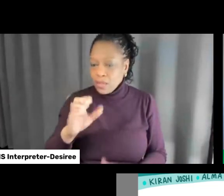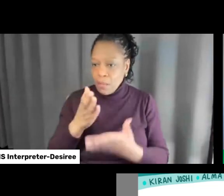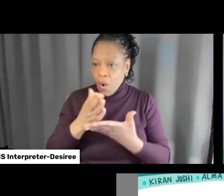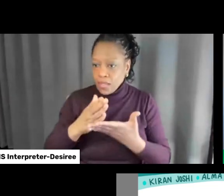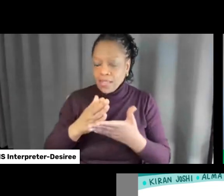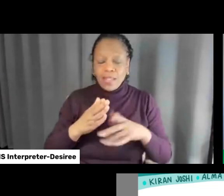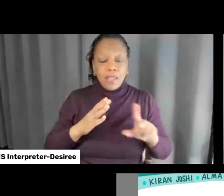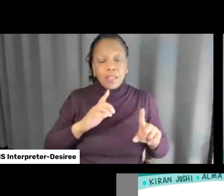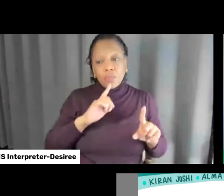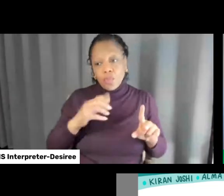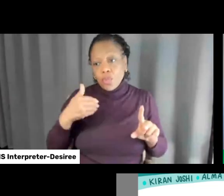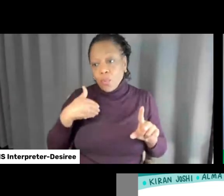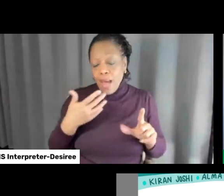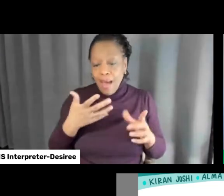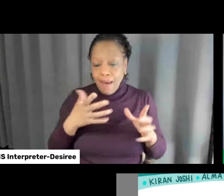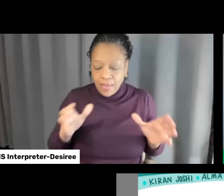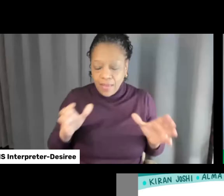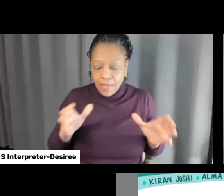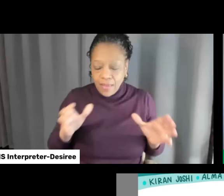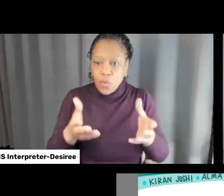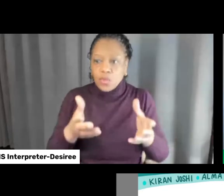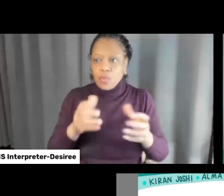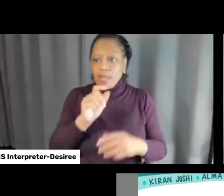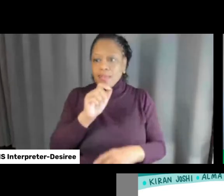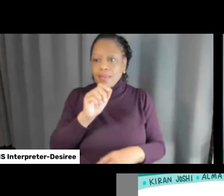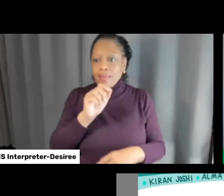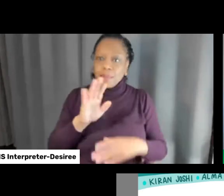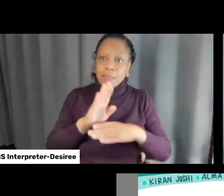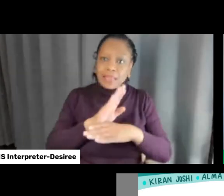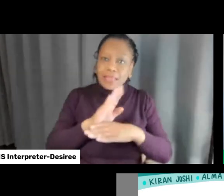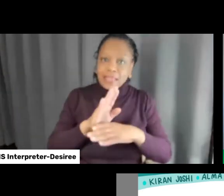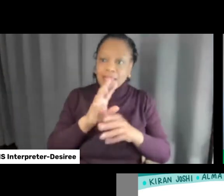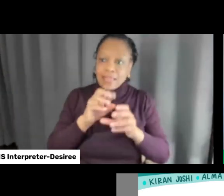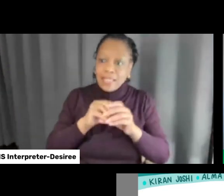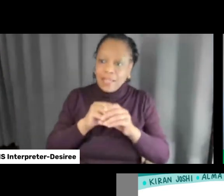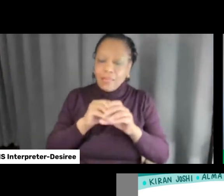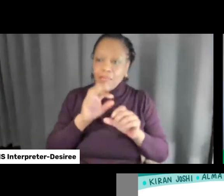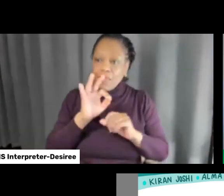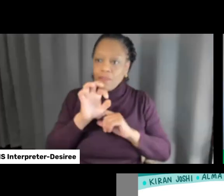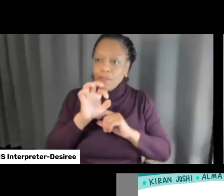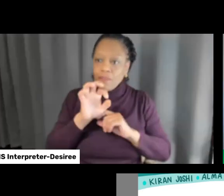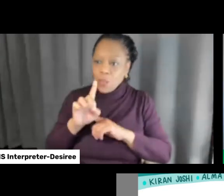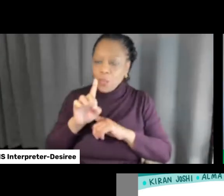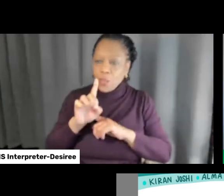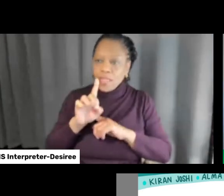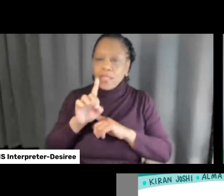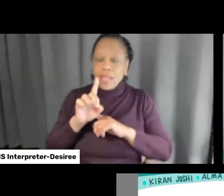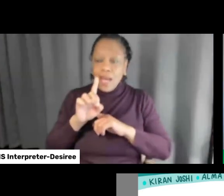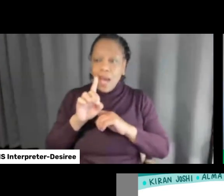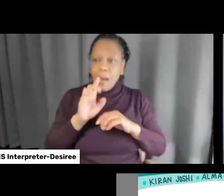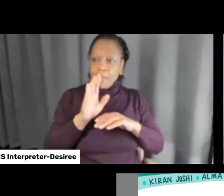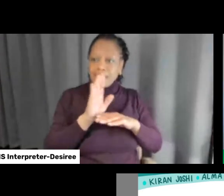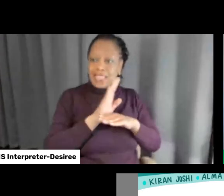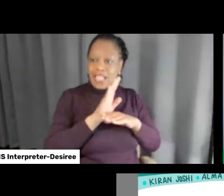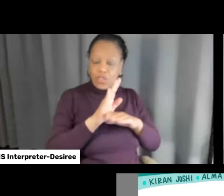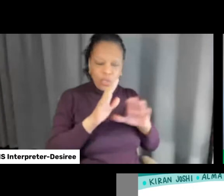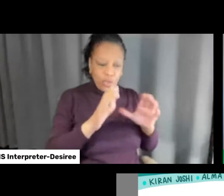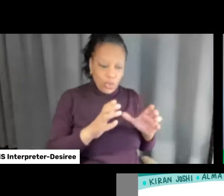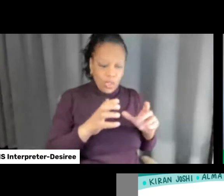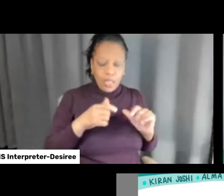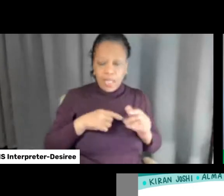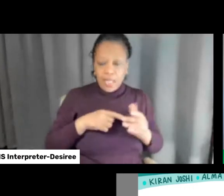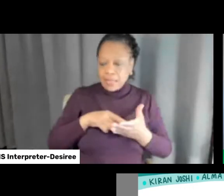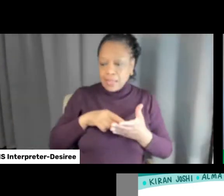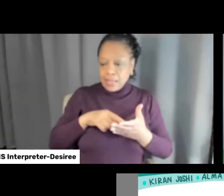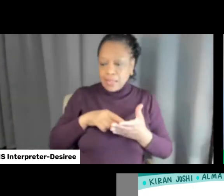encouragement of businesses in the food sector to pay workers a fair